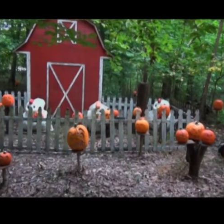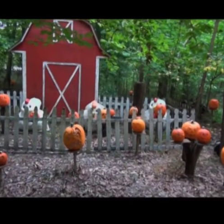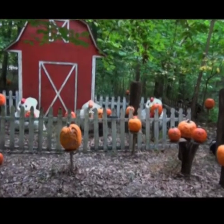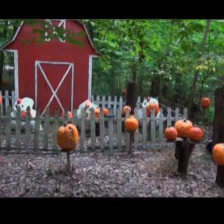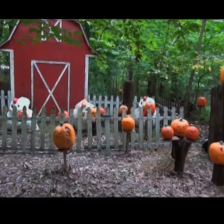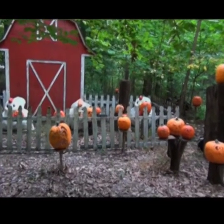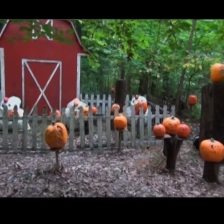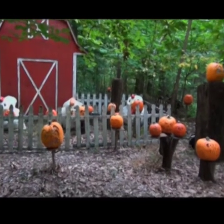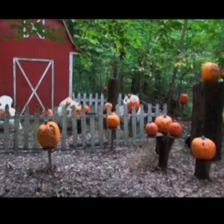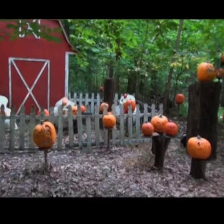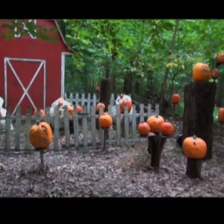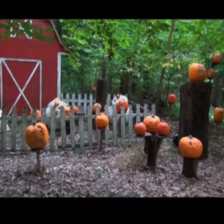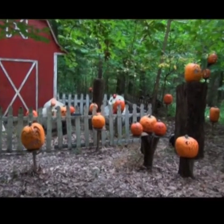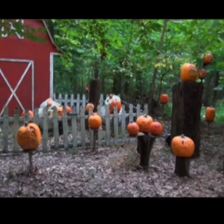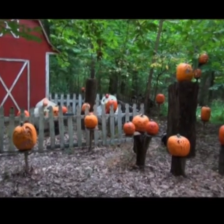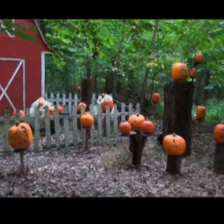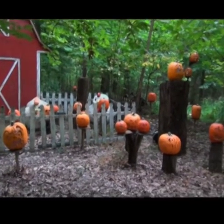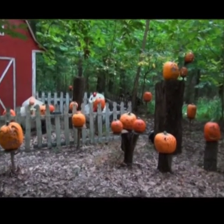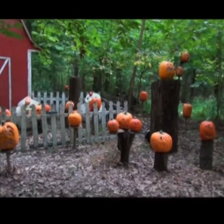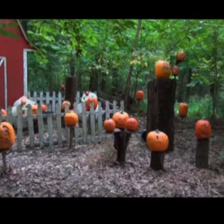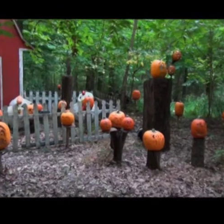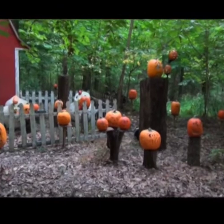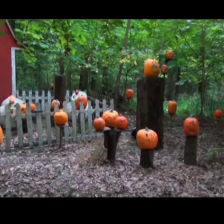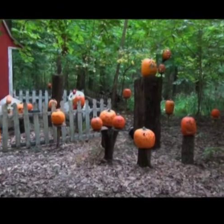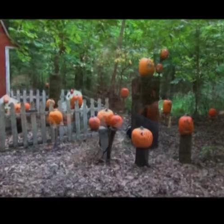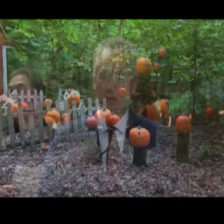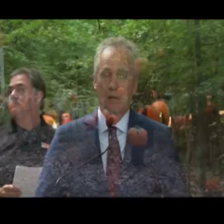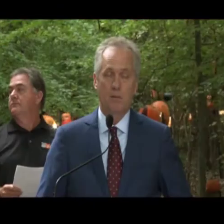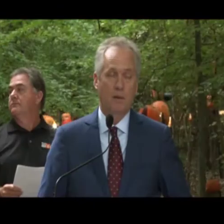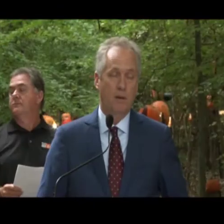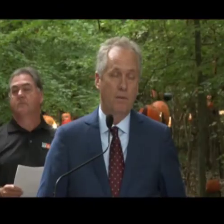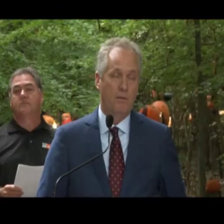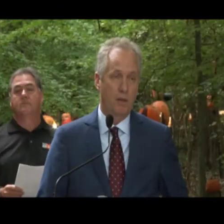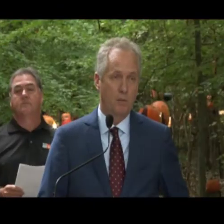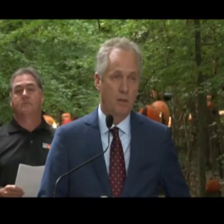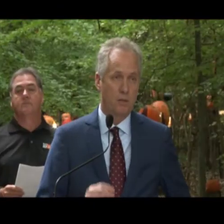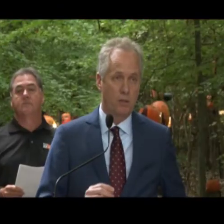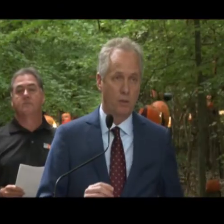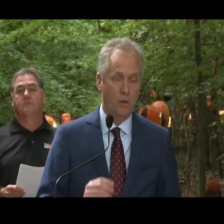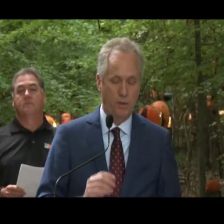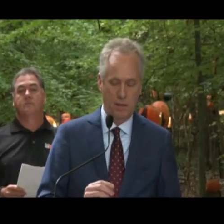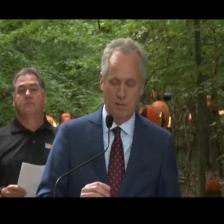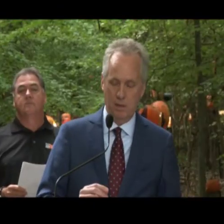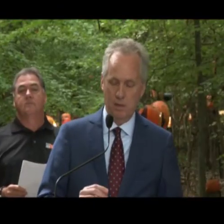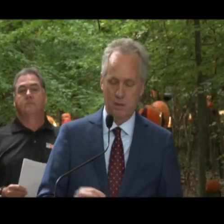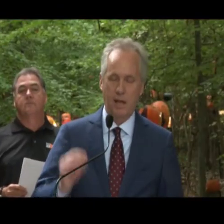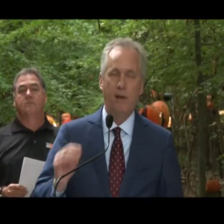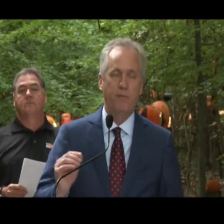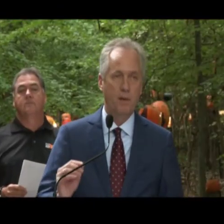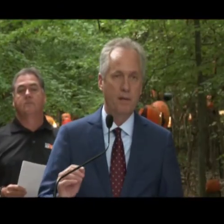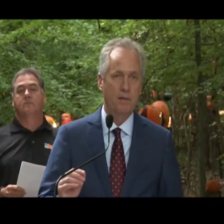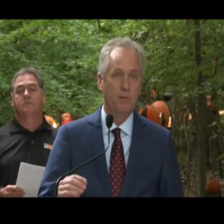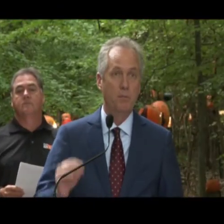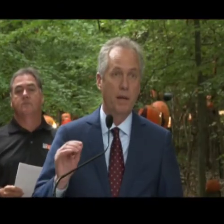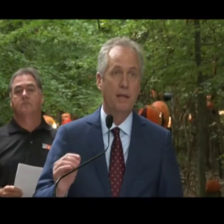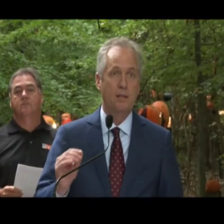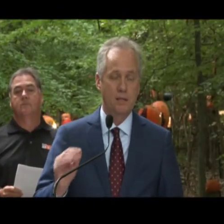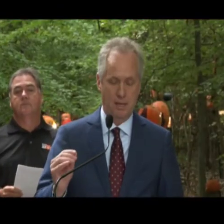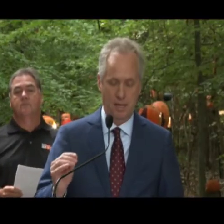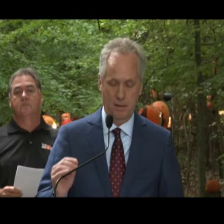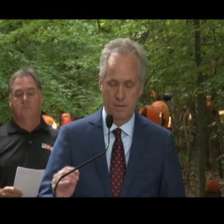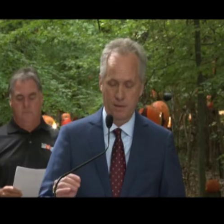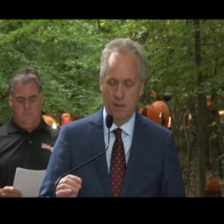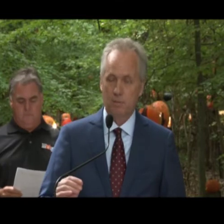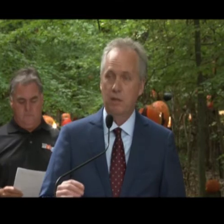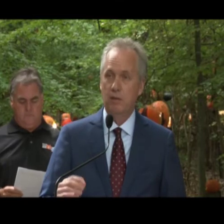knows who you're going to run into on this trail. It's very fitting because this year the theme is the alphabet from A to